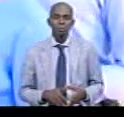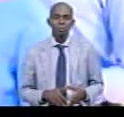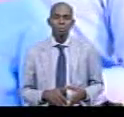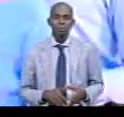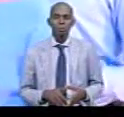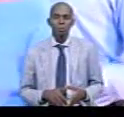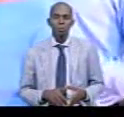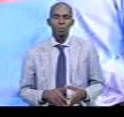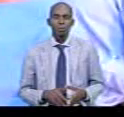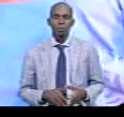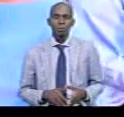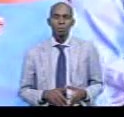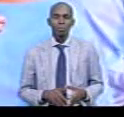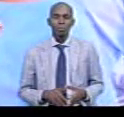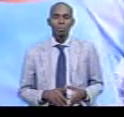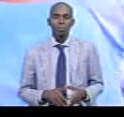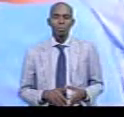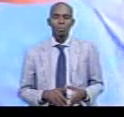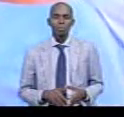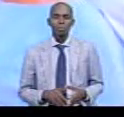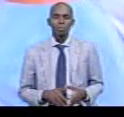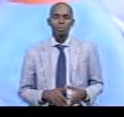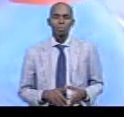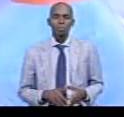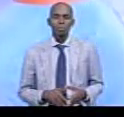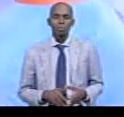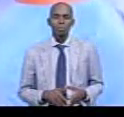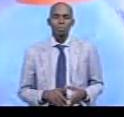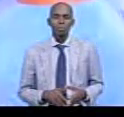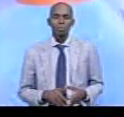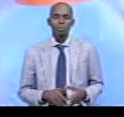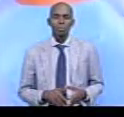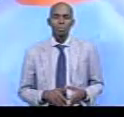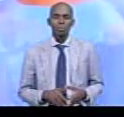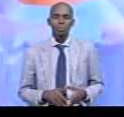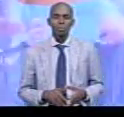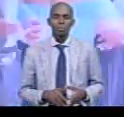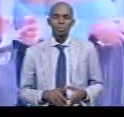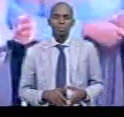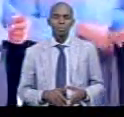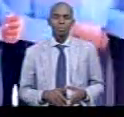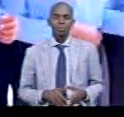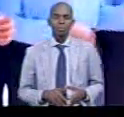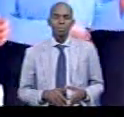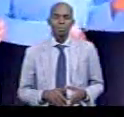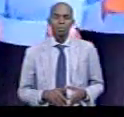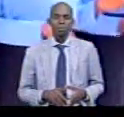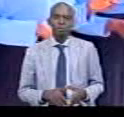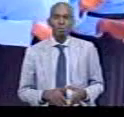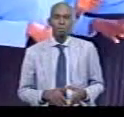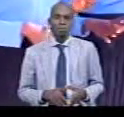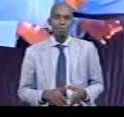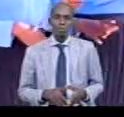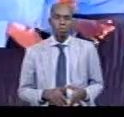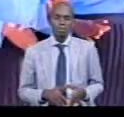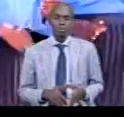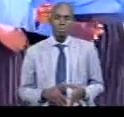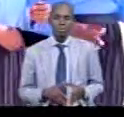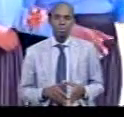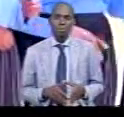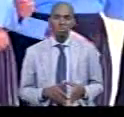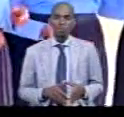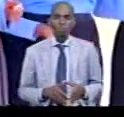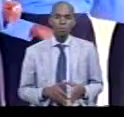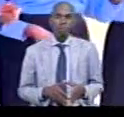got pain, He's a pain taker. If you feel